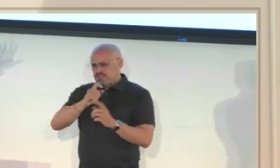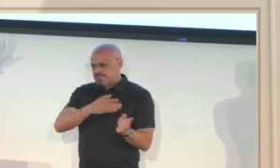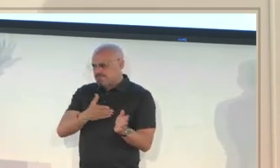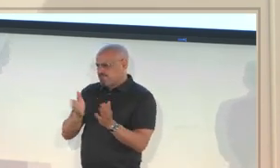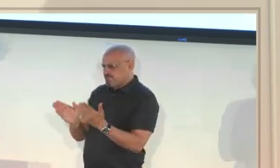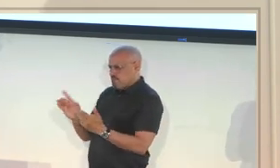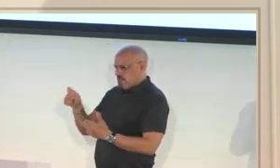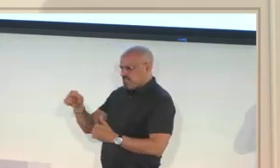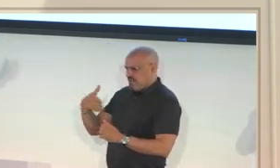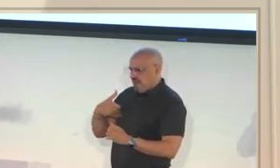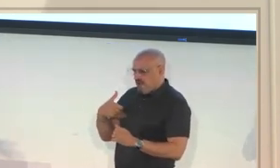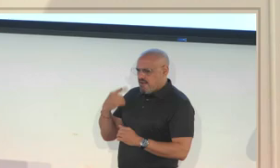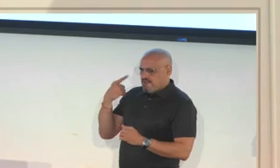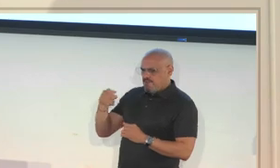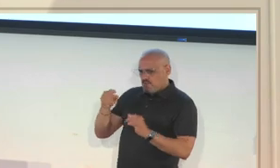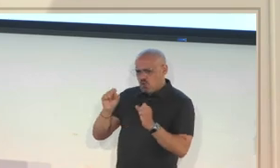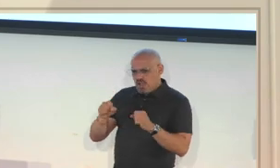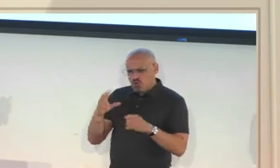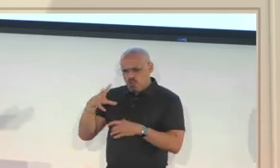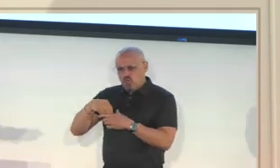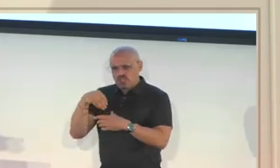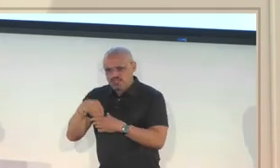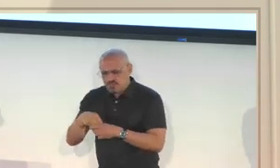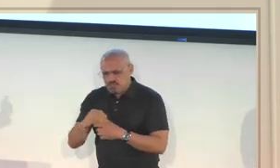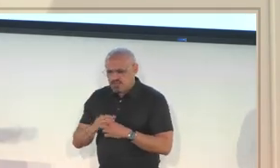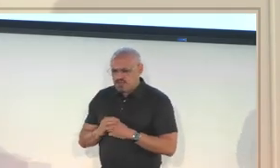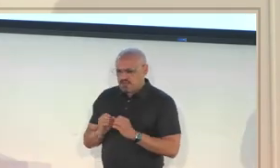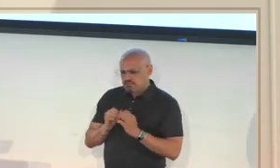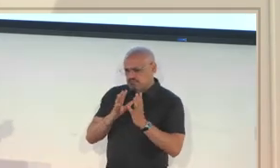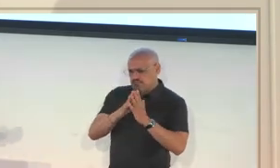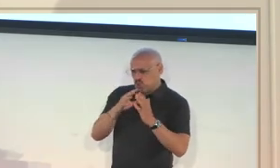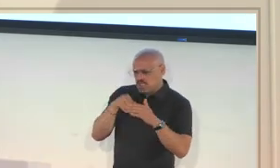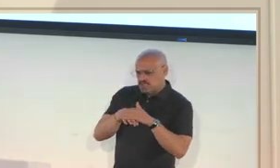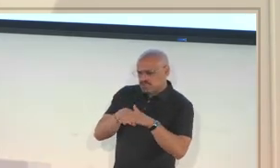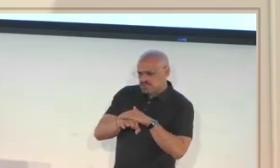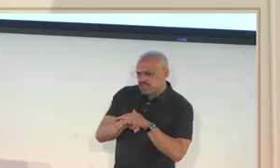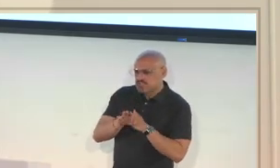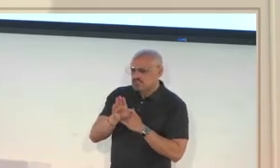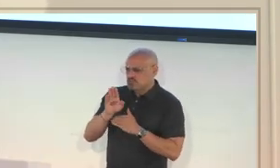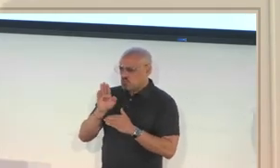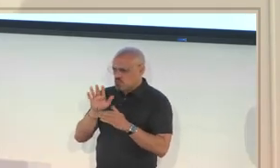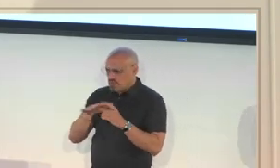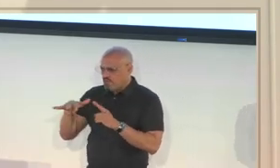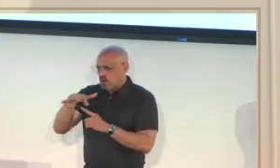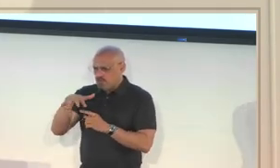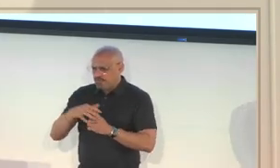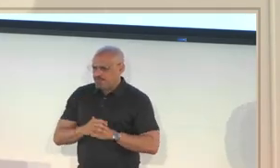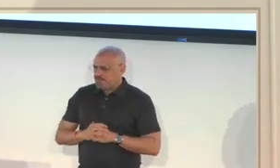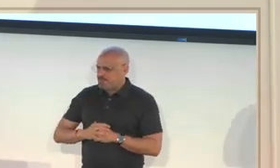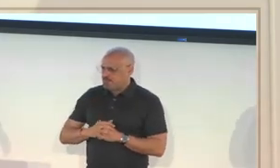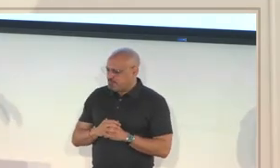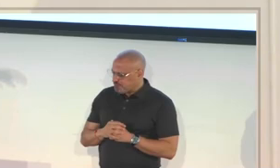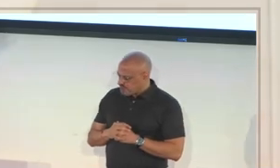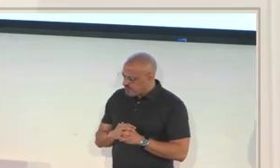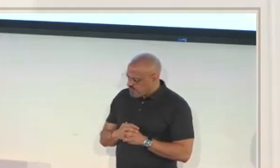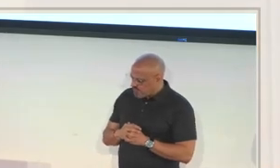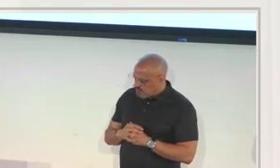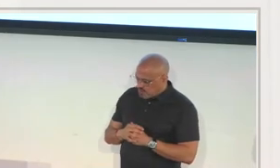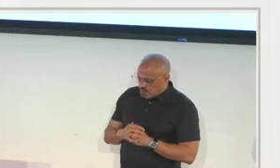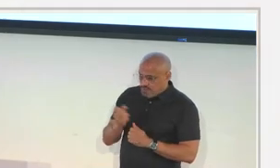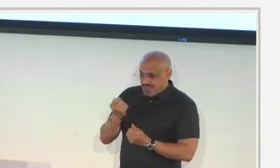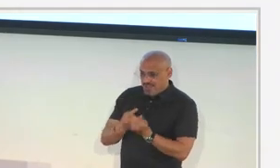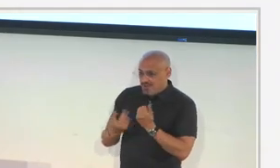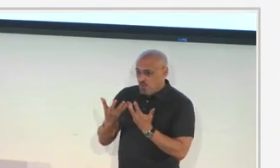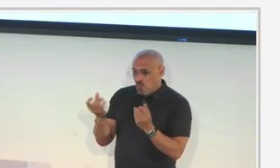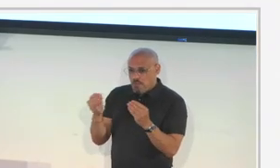need to be able to have to be able to participate in building an accessible and inclusive metaverse. If anyone wants to be able